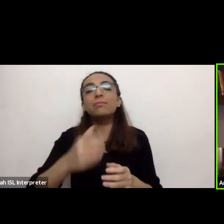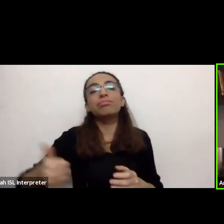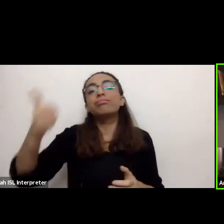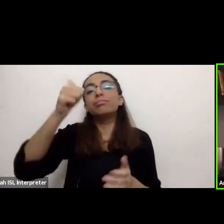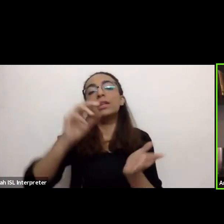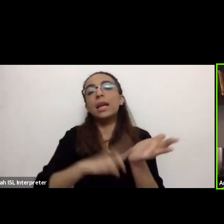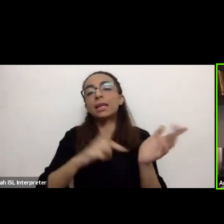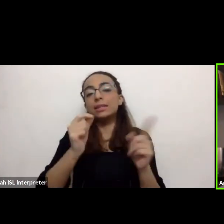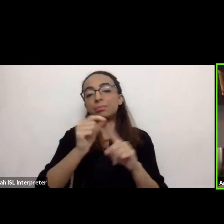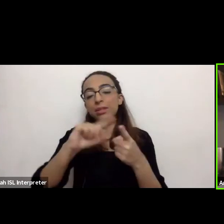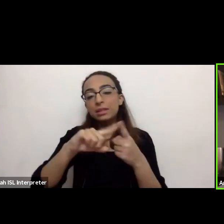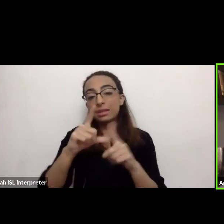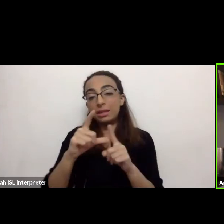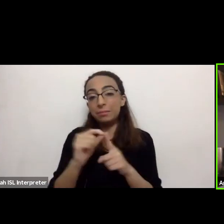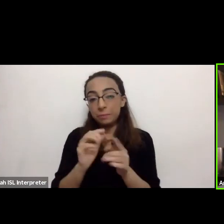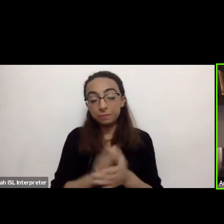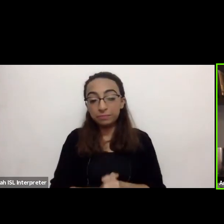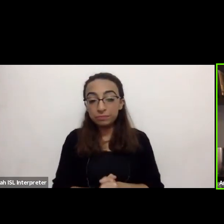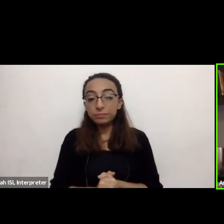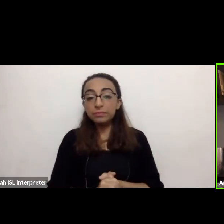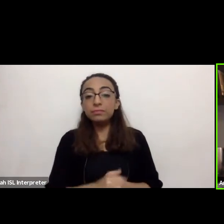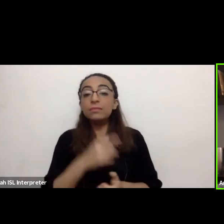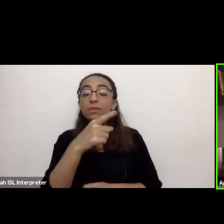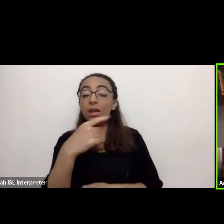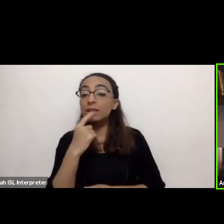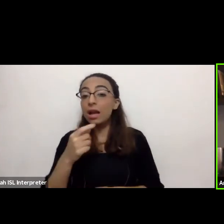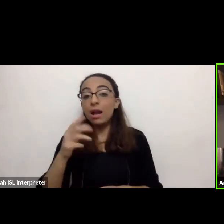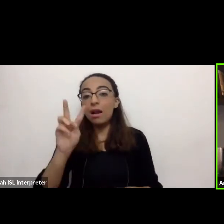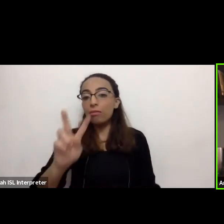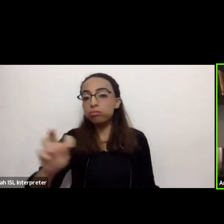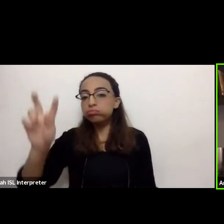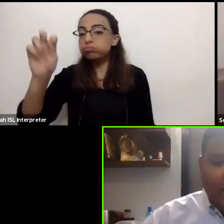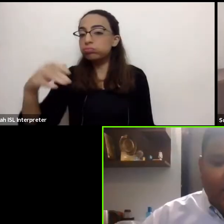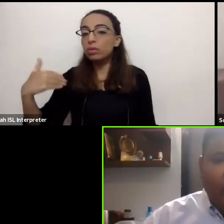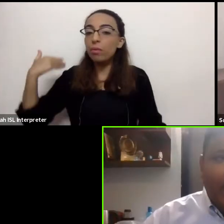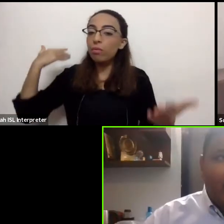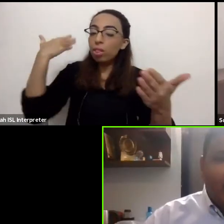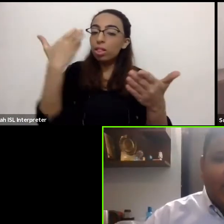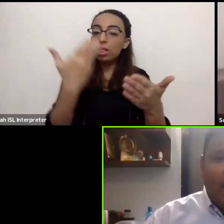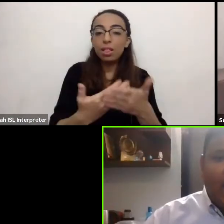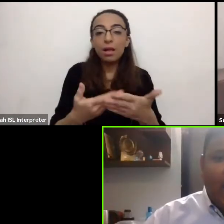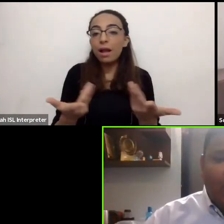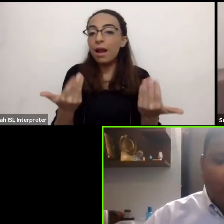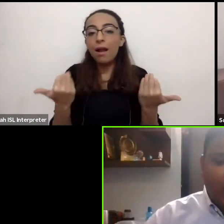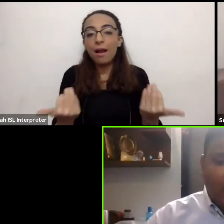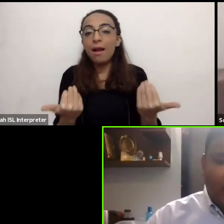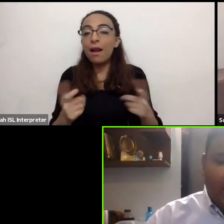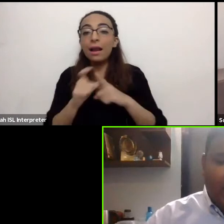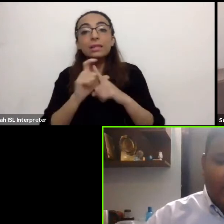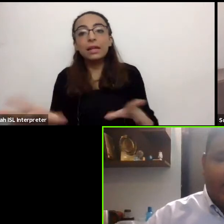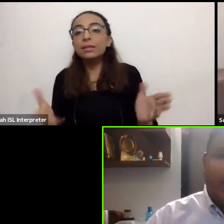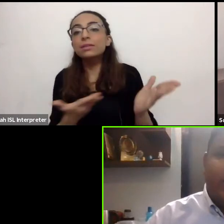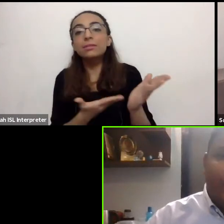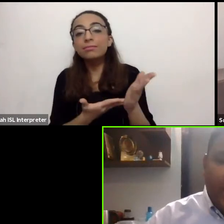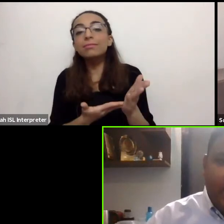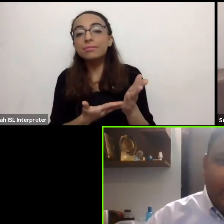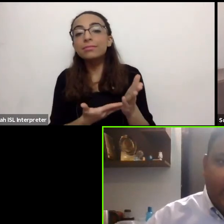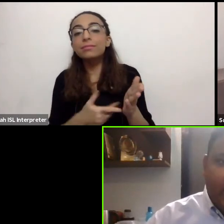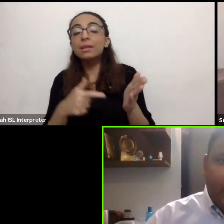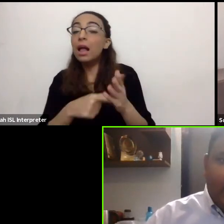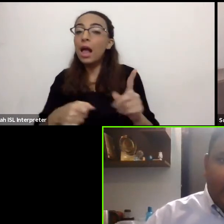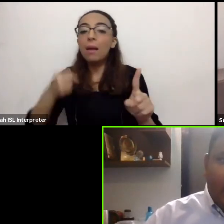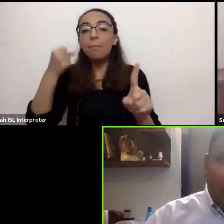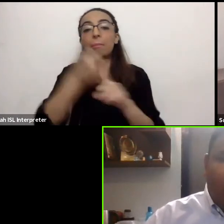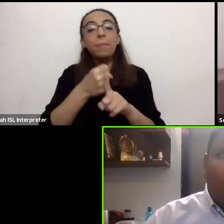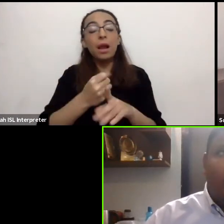What a year this has been. Who thought that 2020 would be the way it is, and how this has